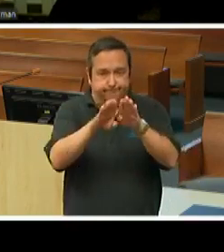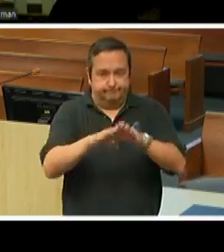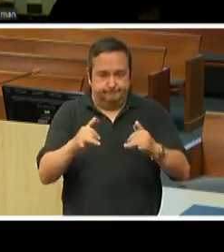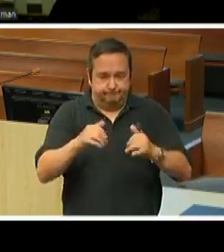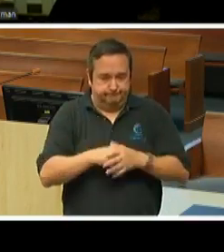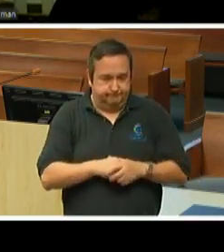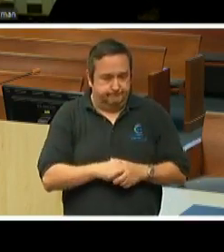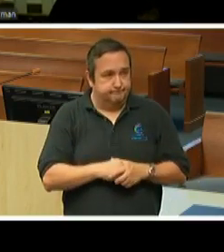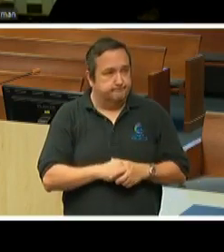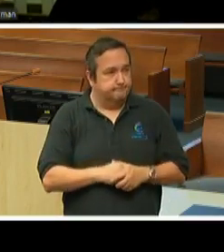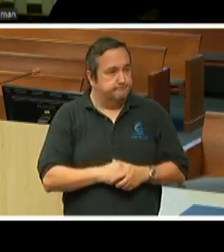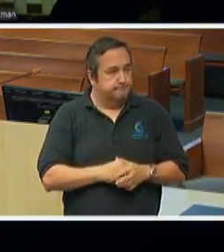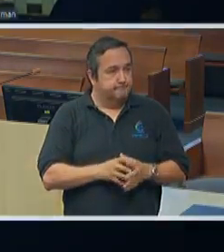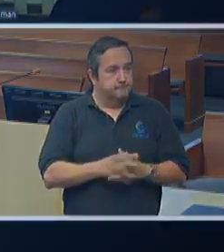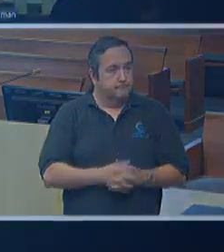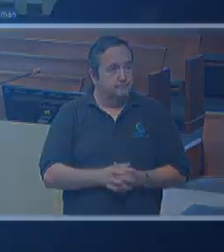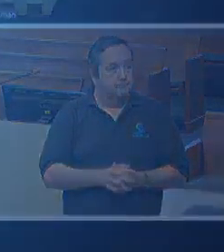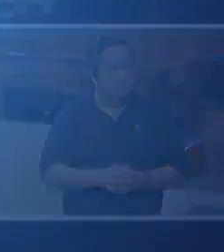Thank you.